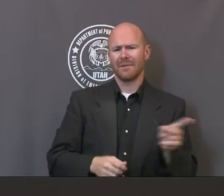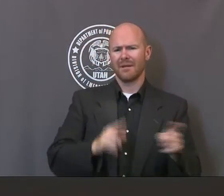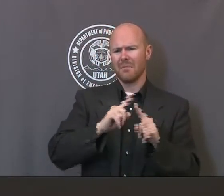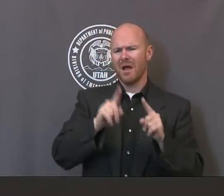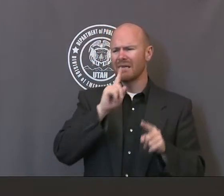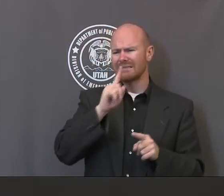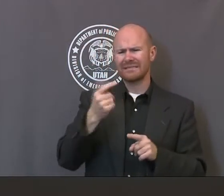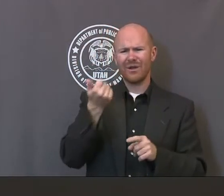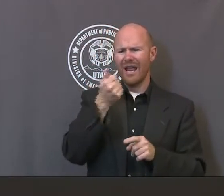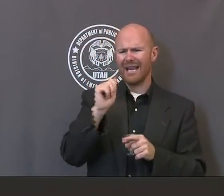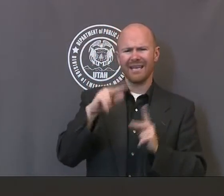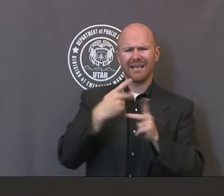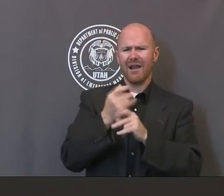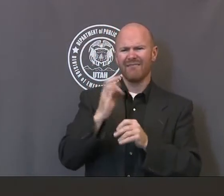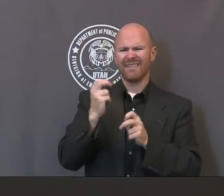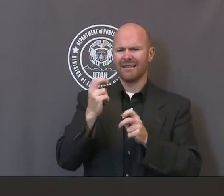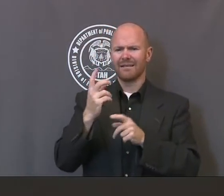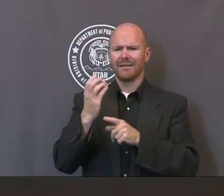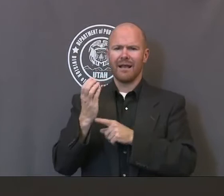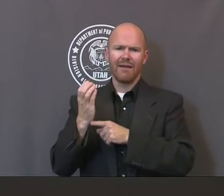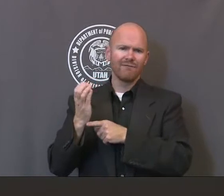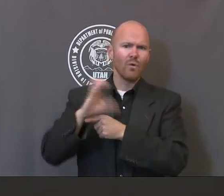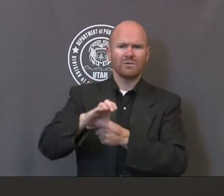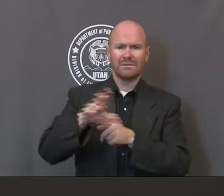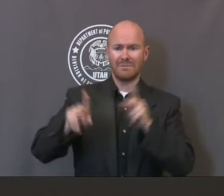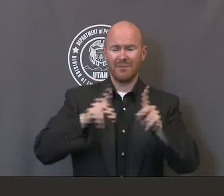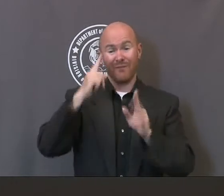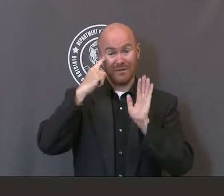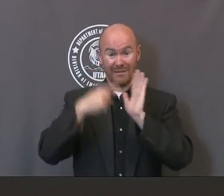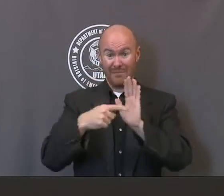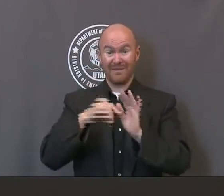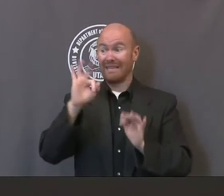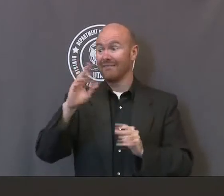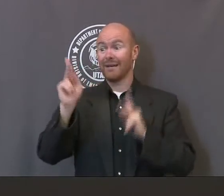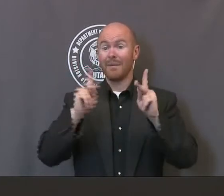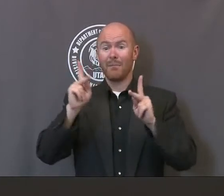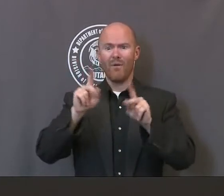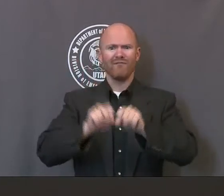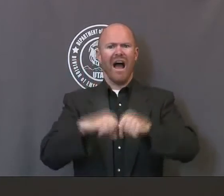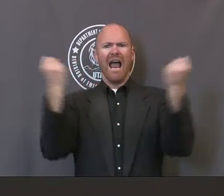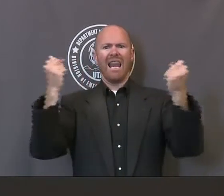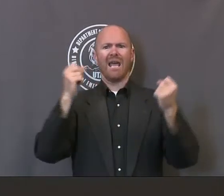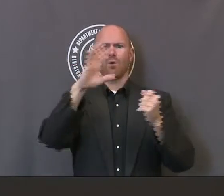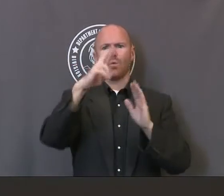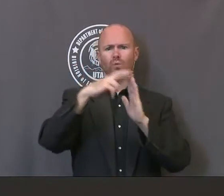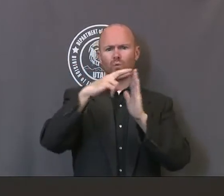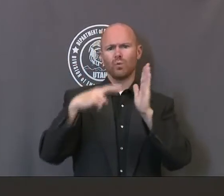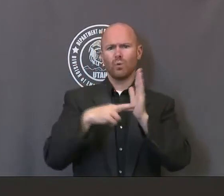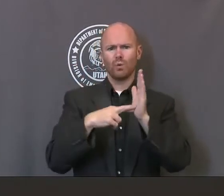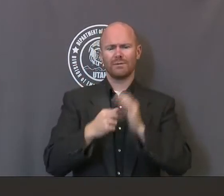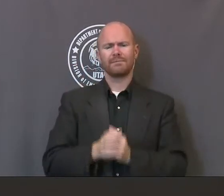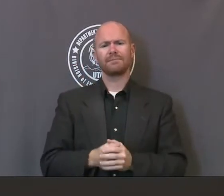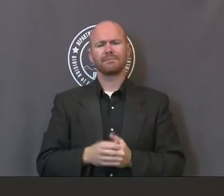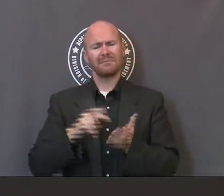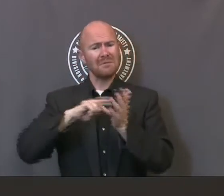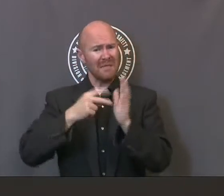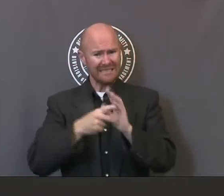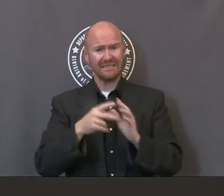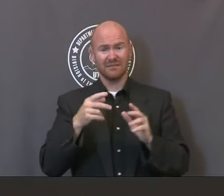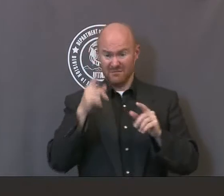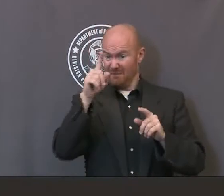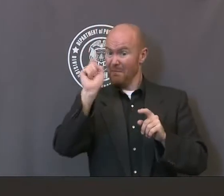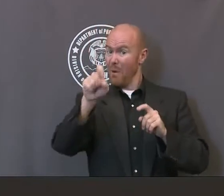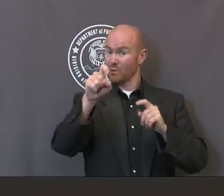say, people who violate these limited gatherings or things? You're doing this through a public health order, which obviously